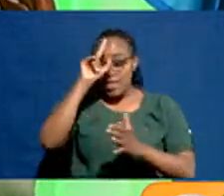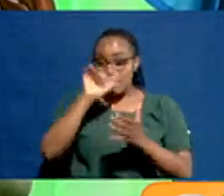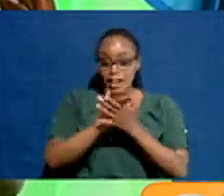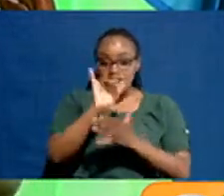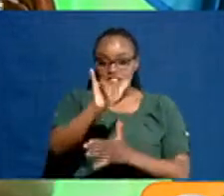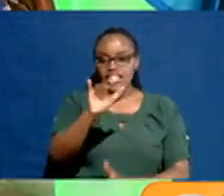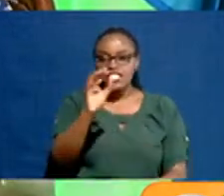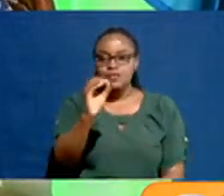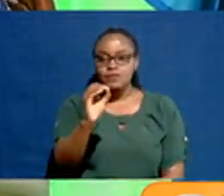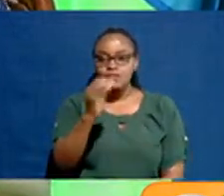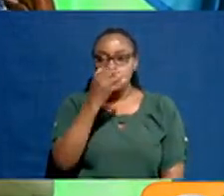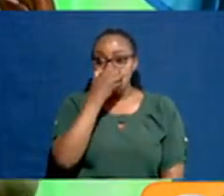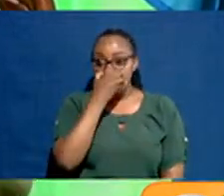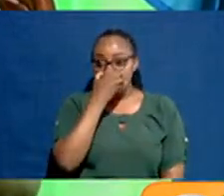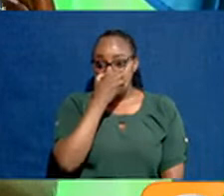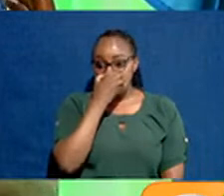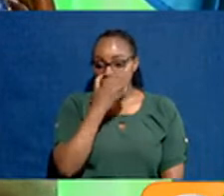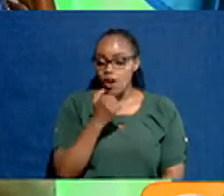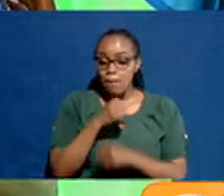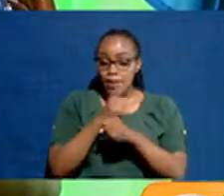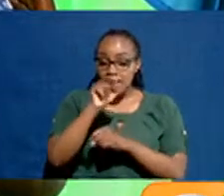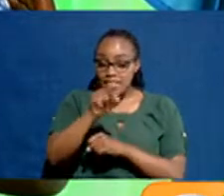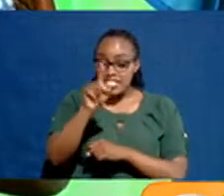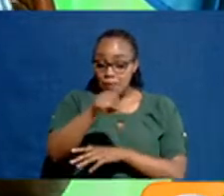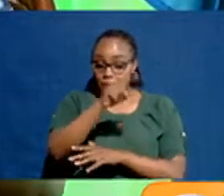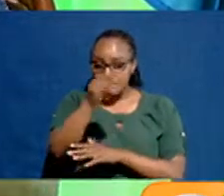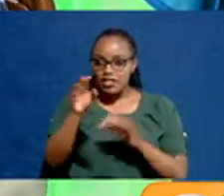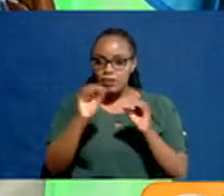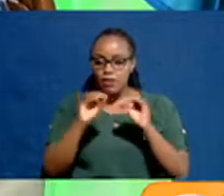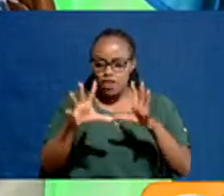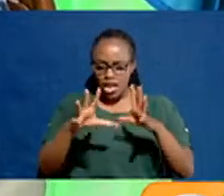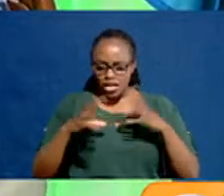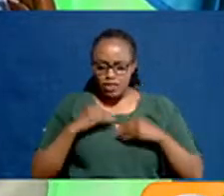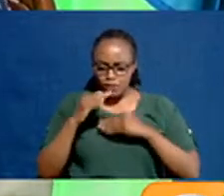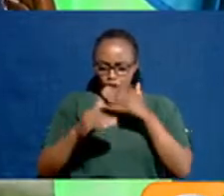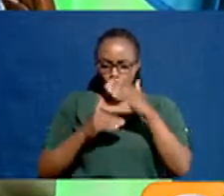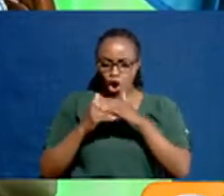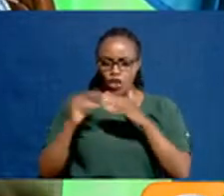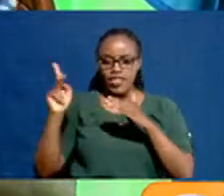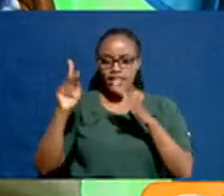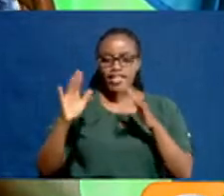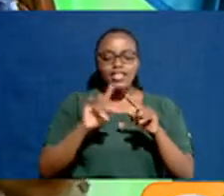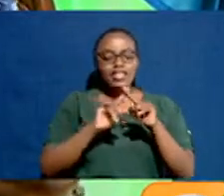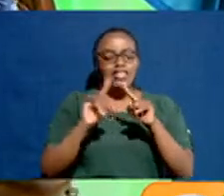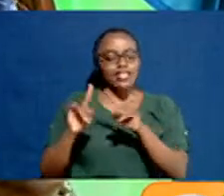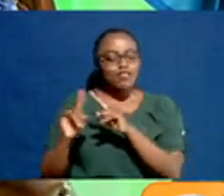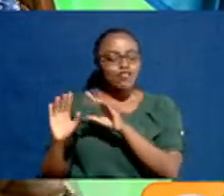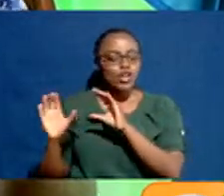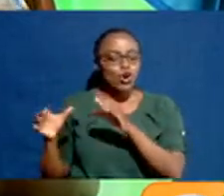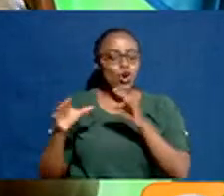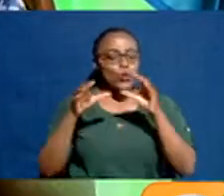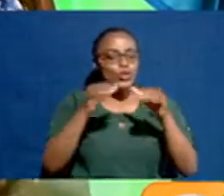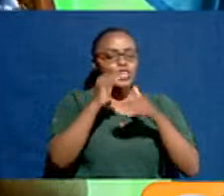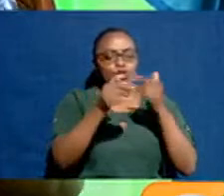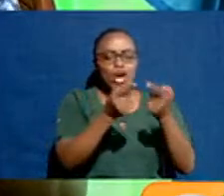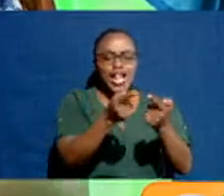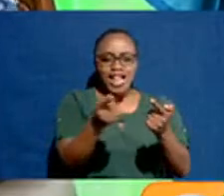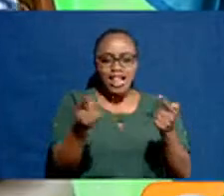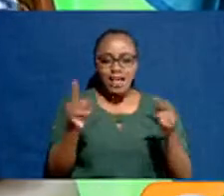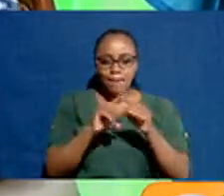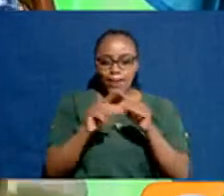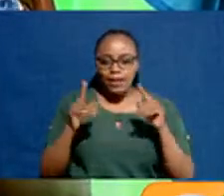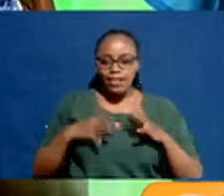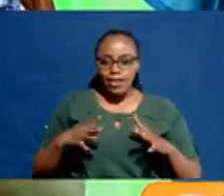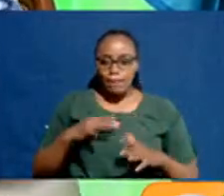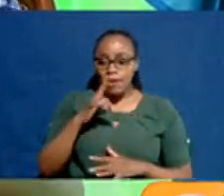it. William Ruto will not make that mistake. He'll embrace all Kenyans from all communities, but the people to help